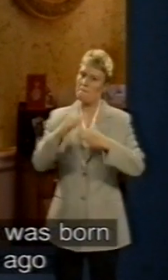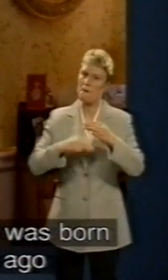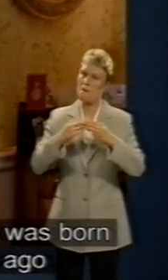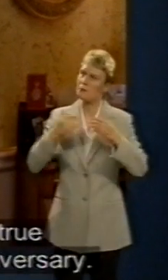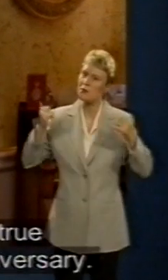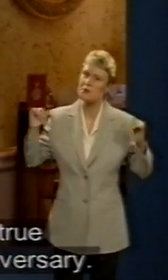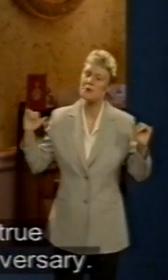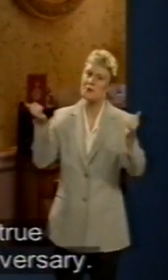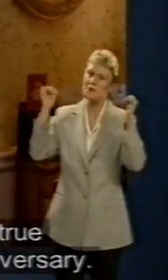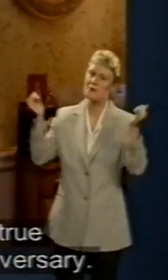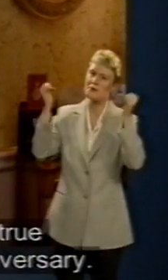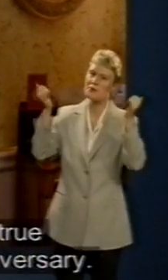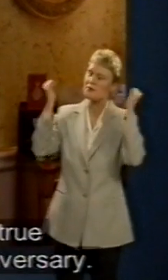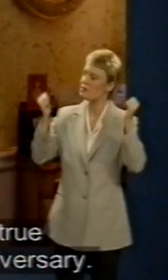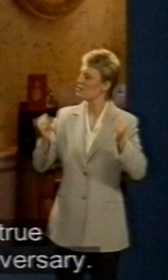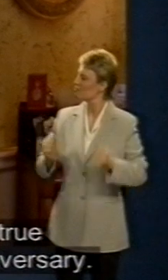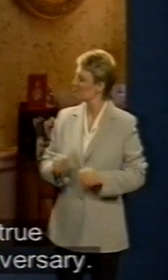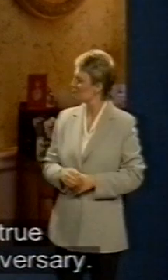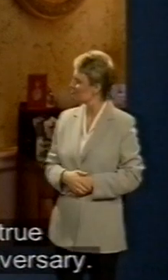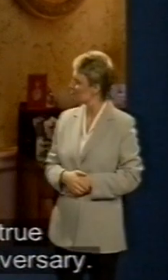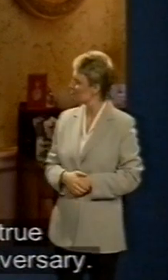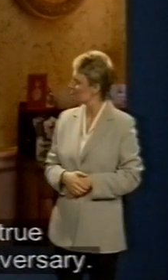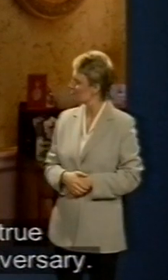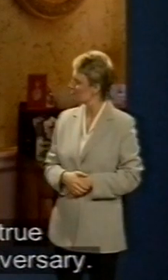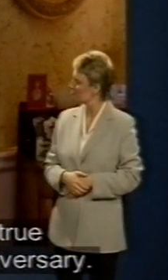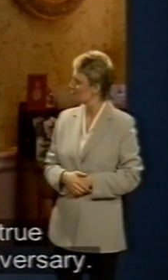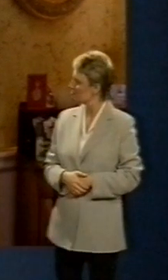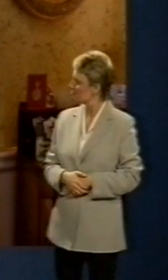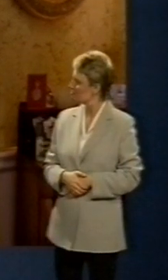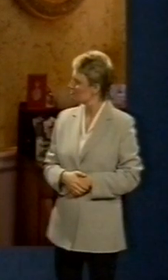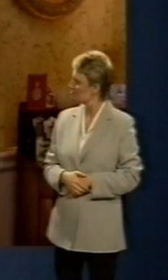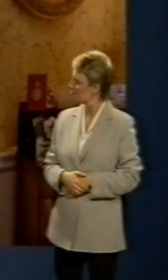ago. This is the true millennium anniversary.